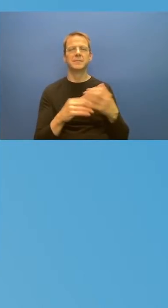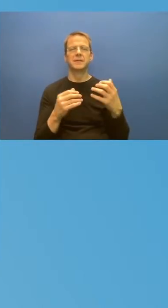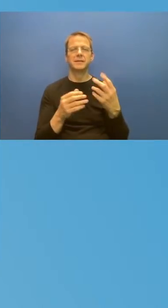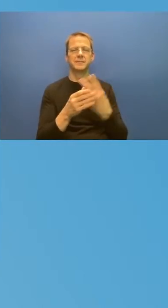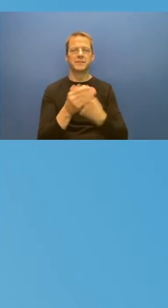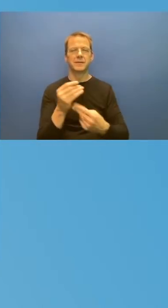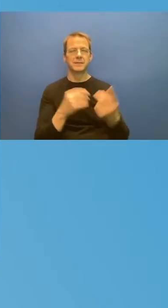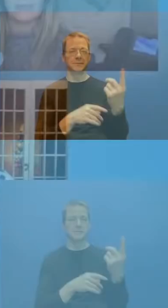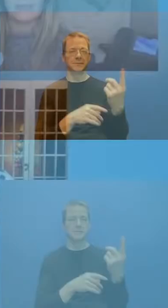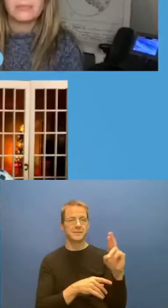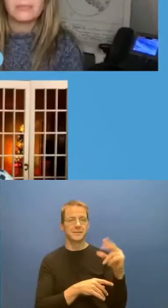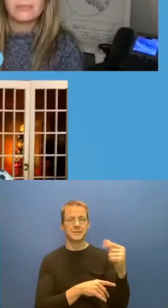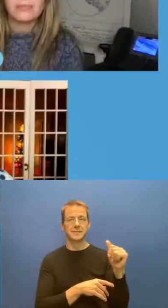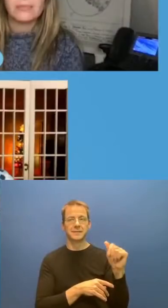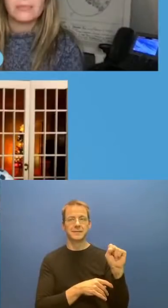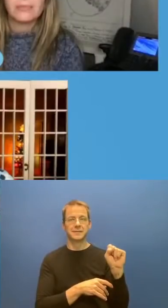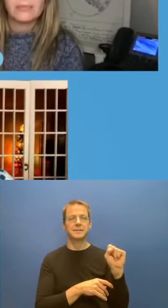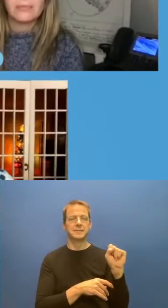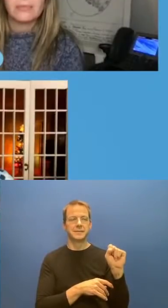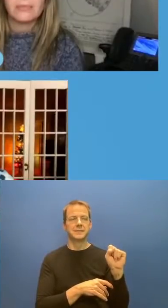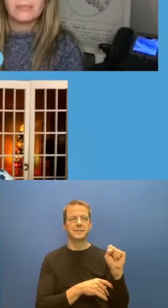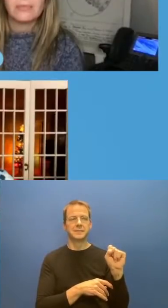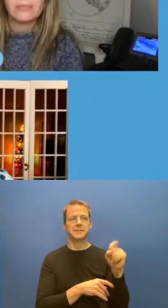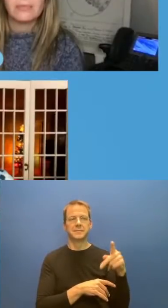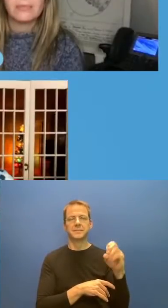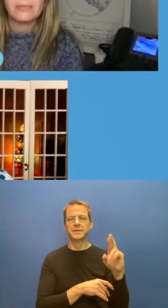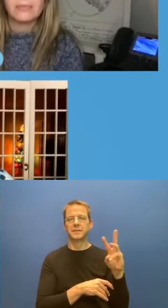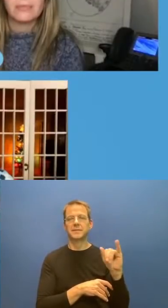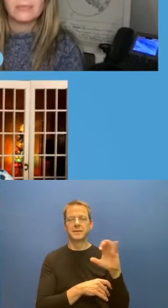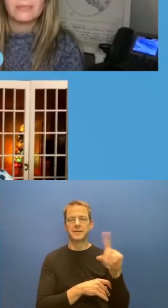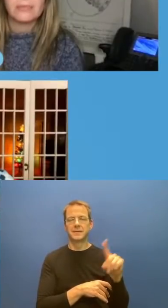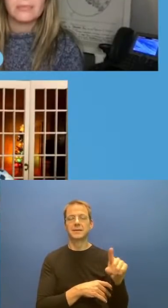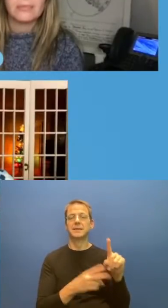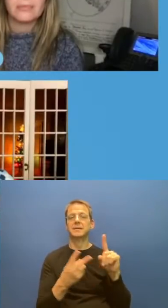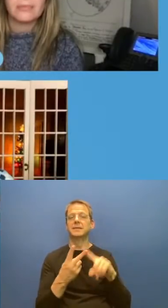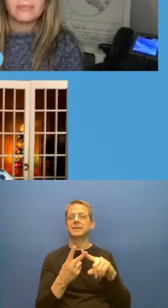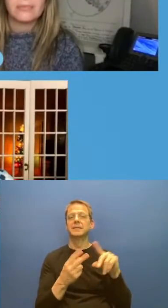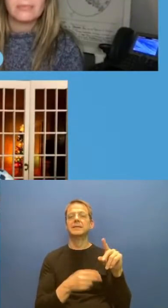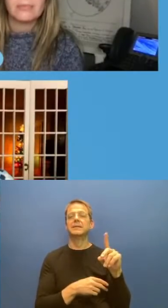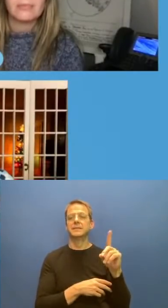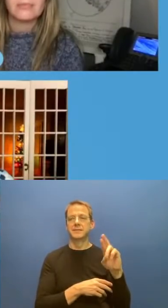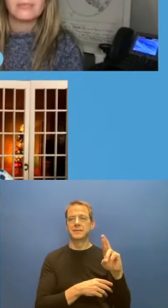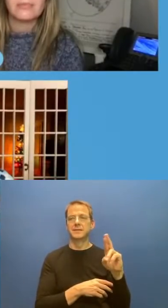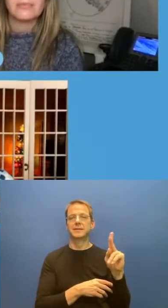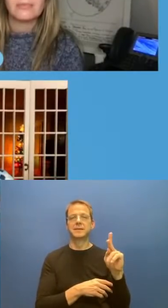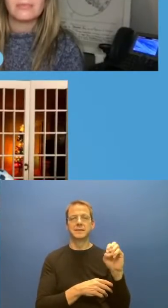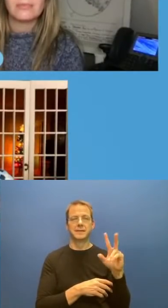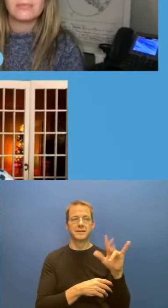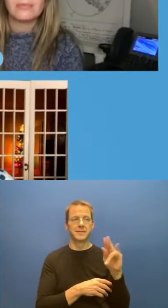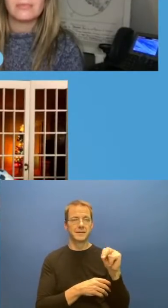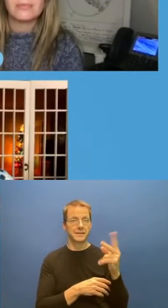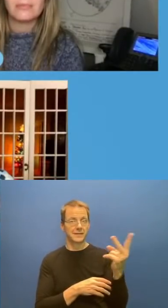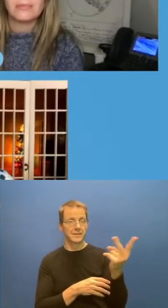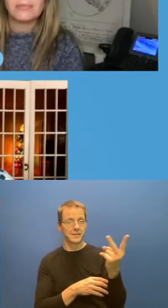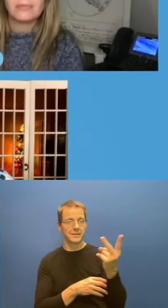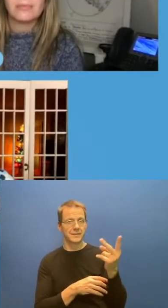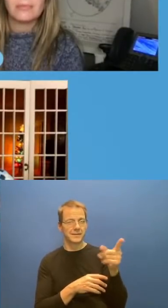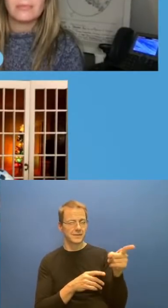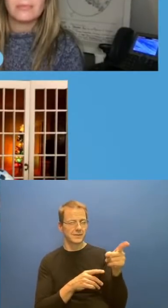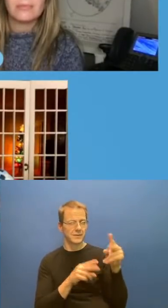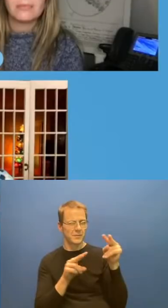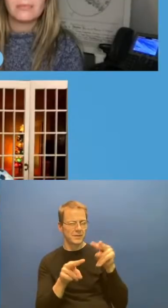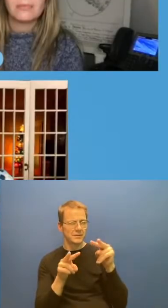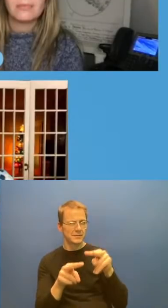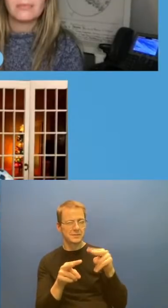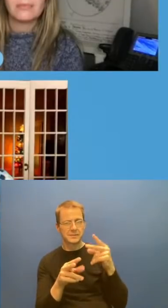two going to be watching for over the next few weeks? So we've talked a little bit about what we do know and what we don't know about the